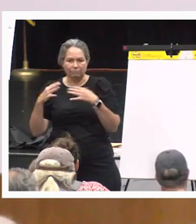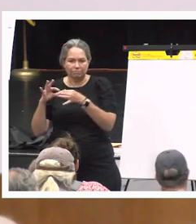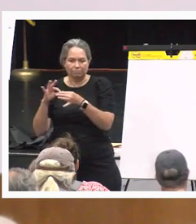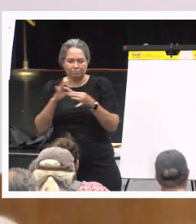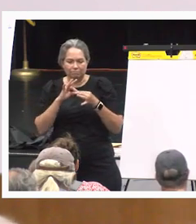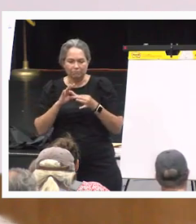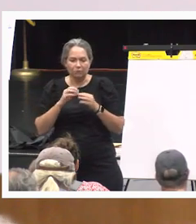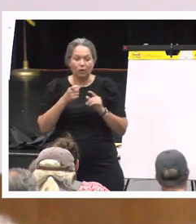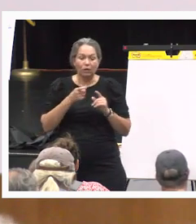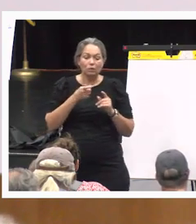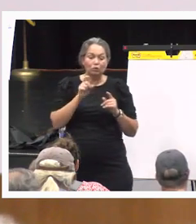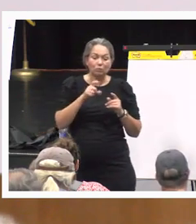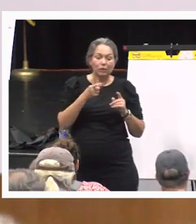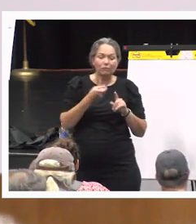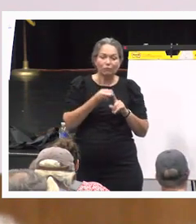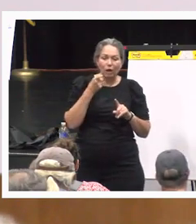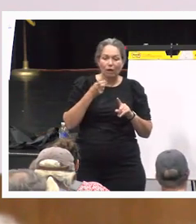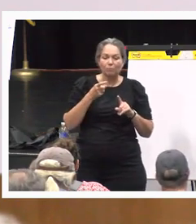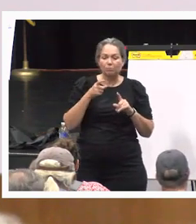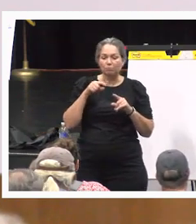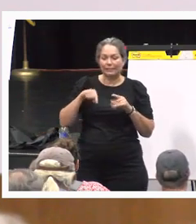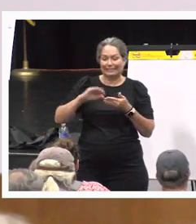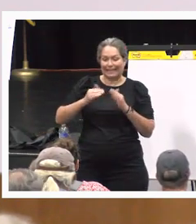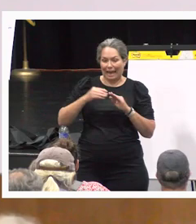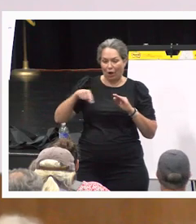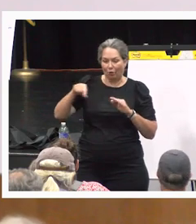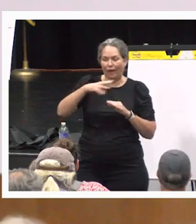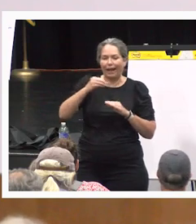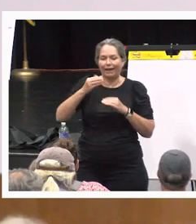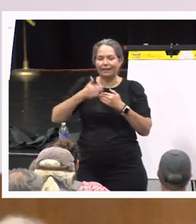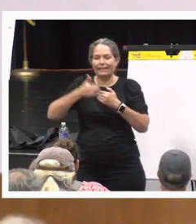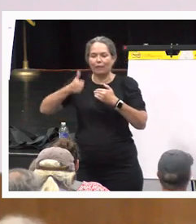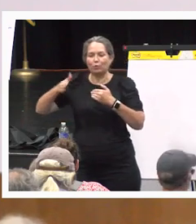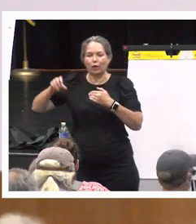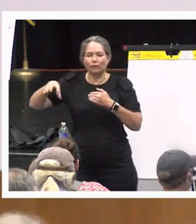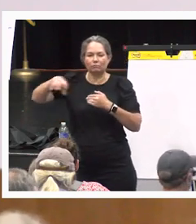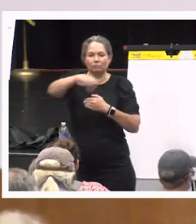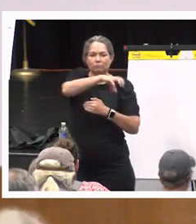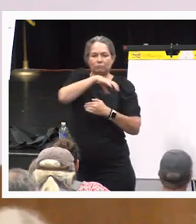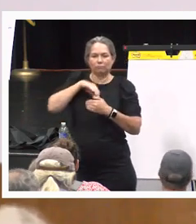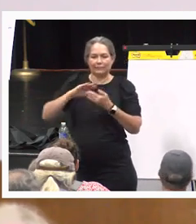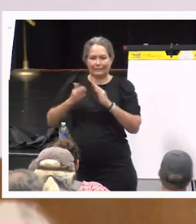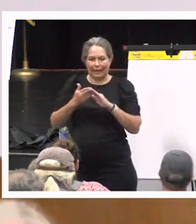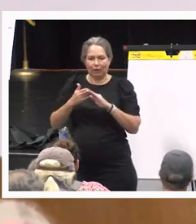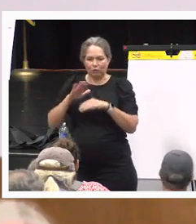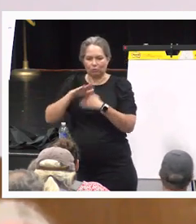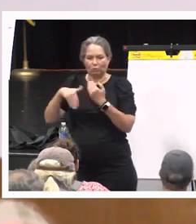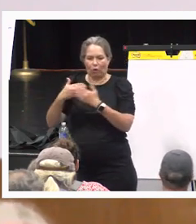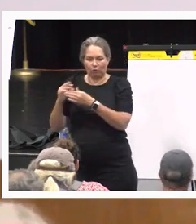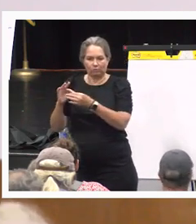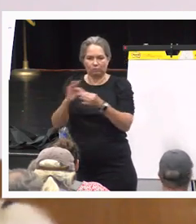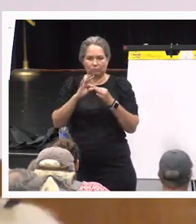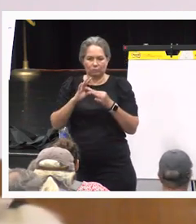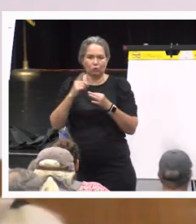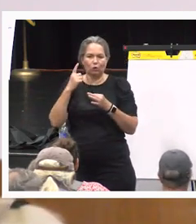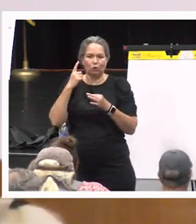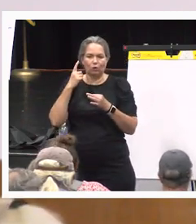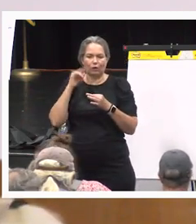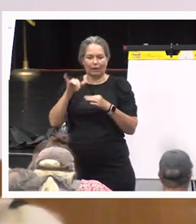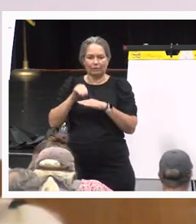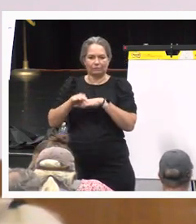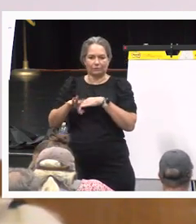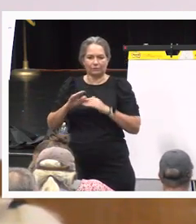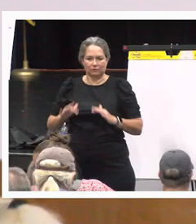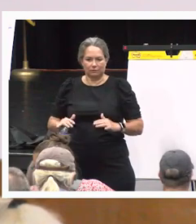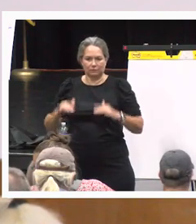from neighboring towns for the evaluation and development of resilience efforts that help manage future flooding through